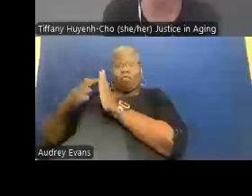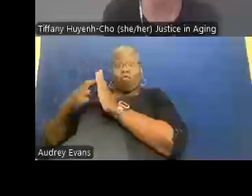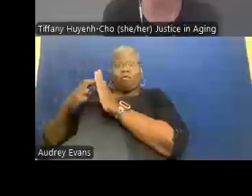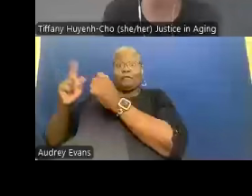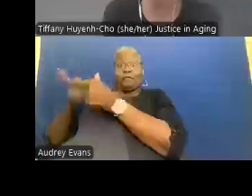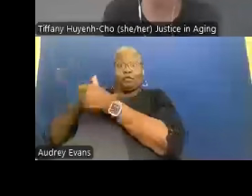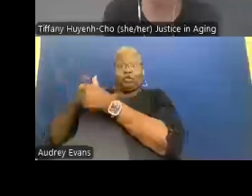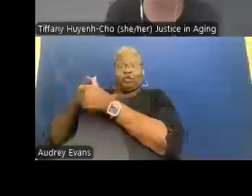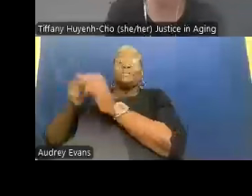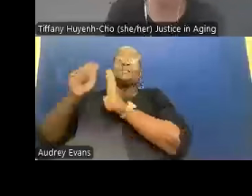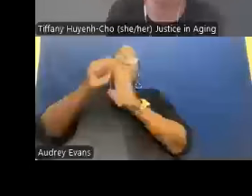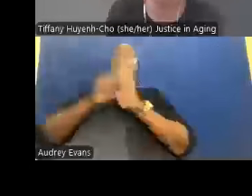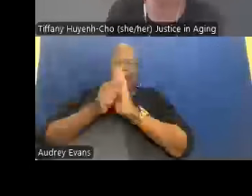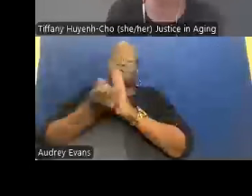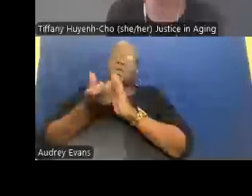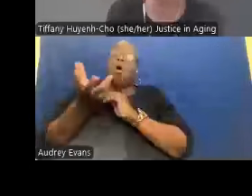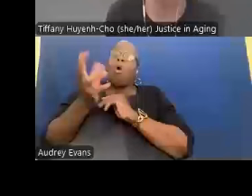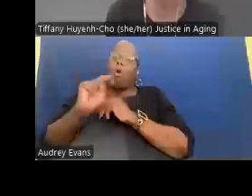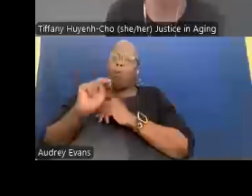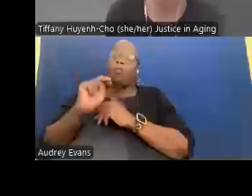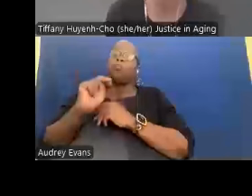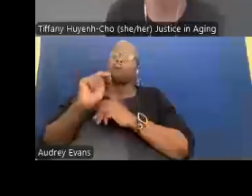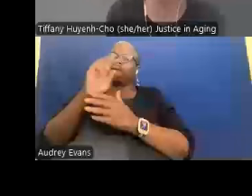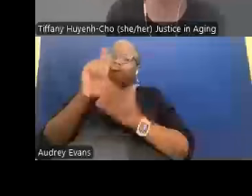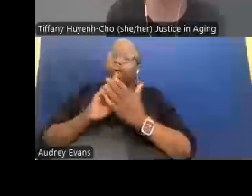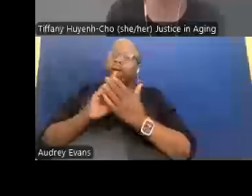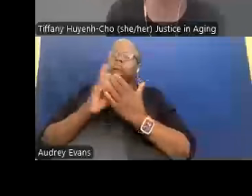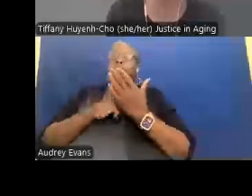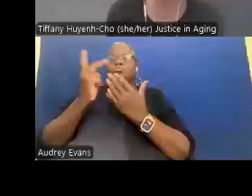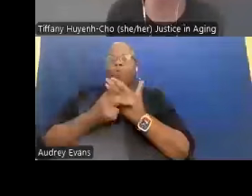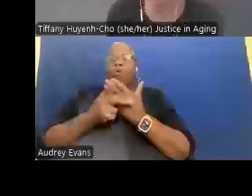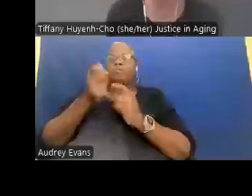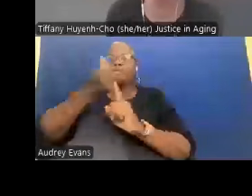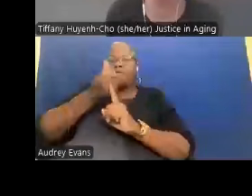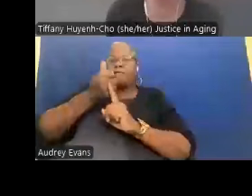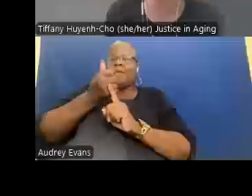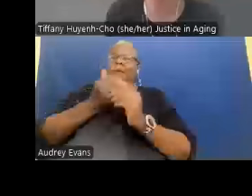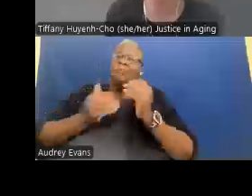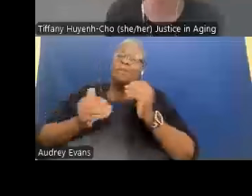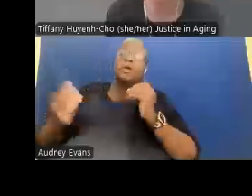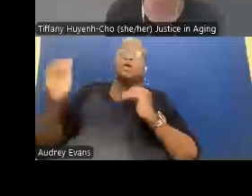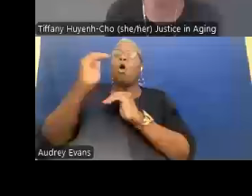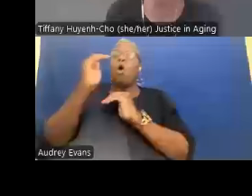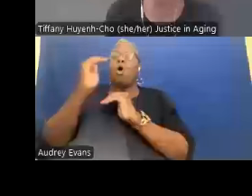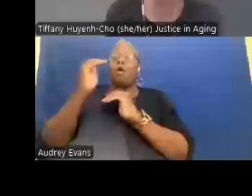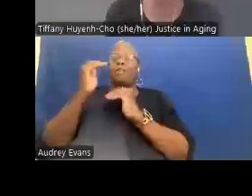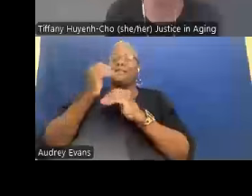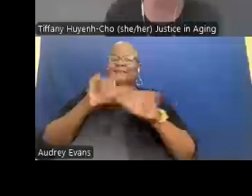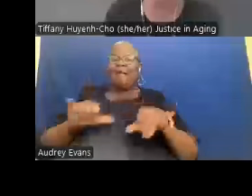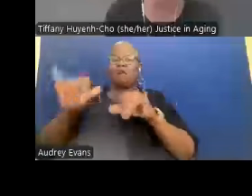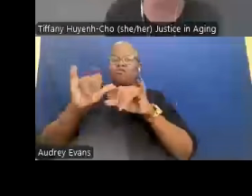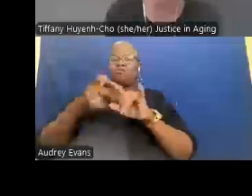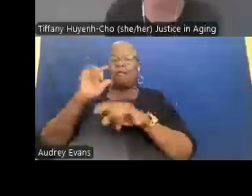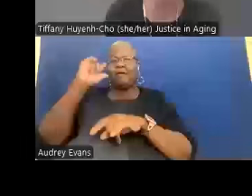states still have the authority to design their own Medicaid program and go beyond the minimum standards that the